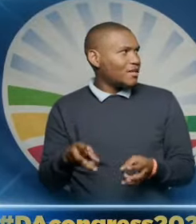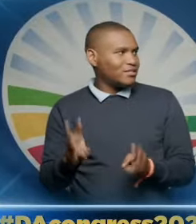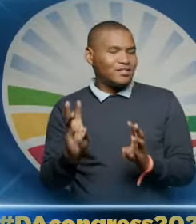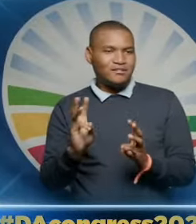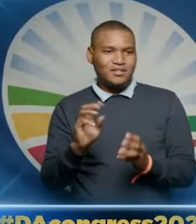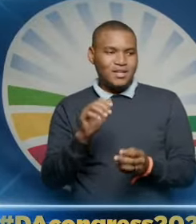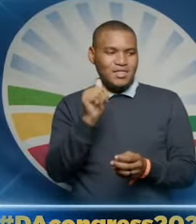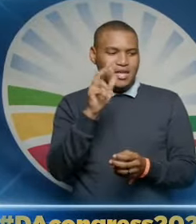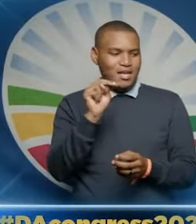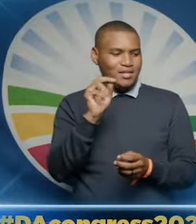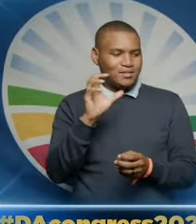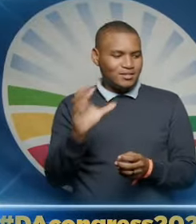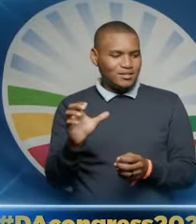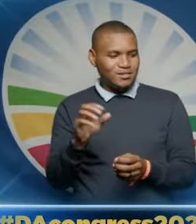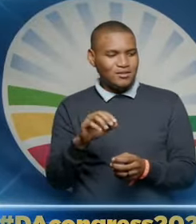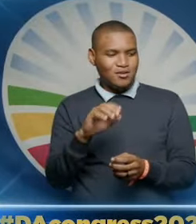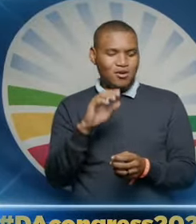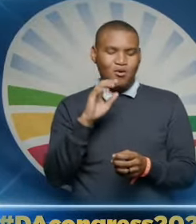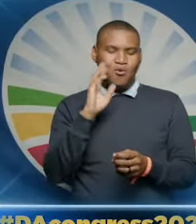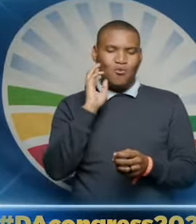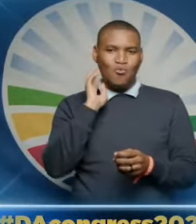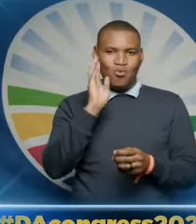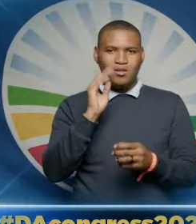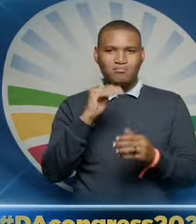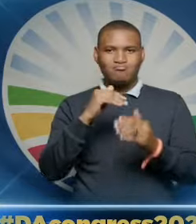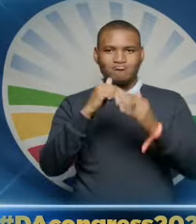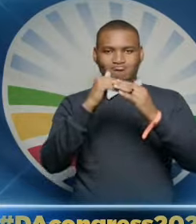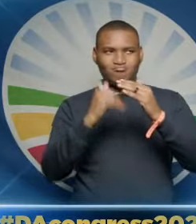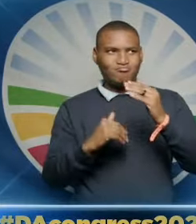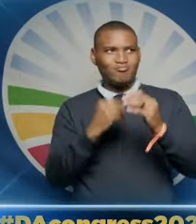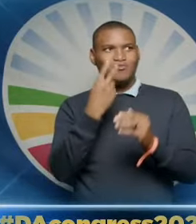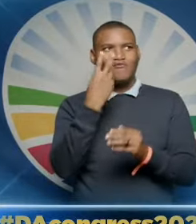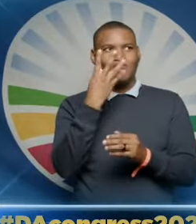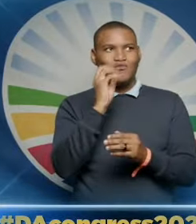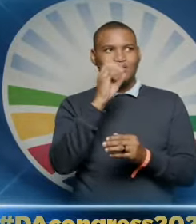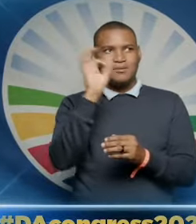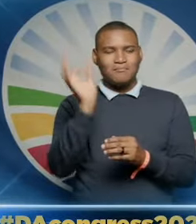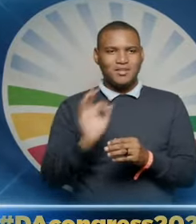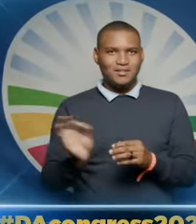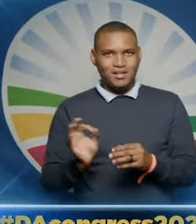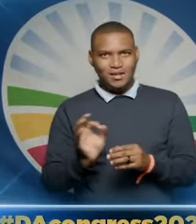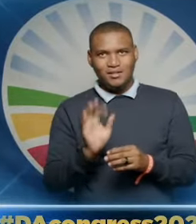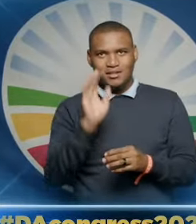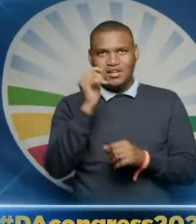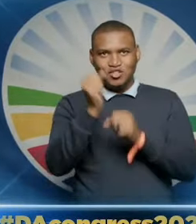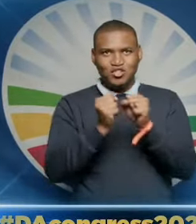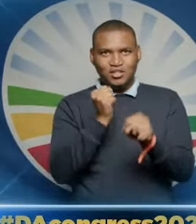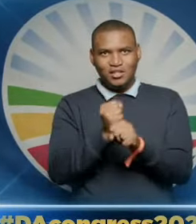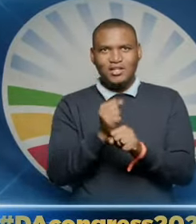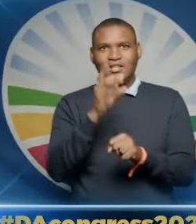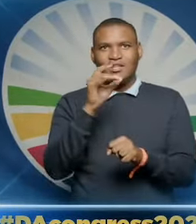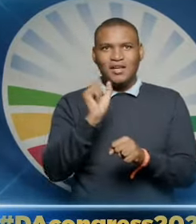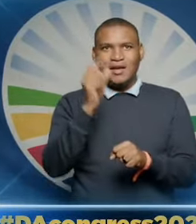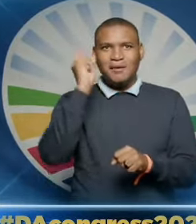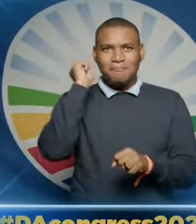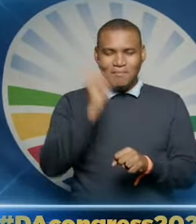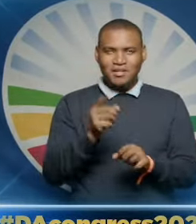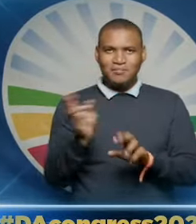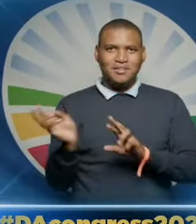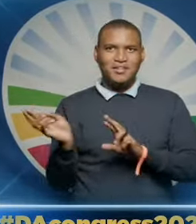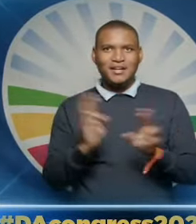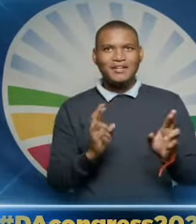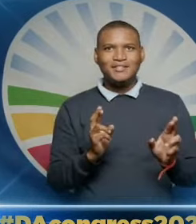The ANC will drop below 40% in the upcoming elections, and the DA must be ready.